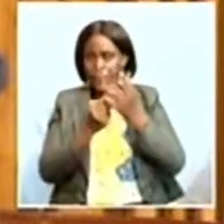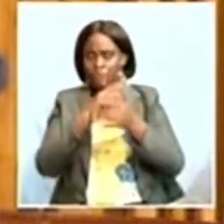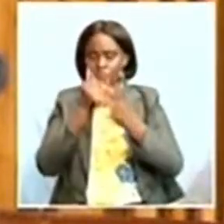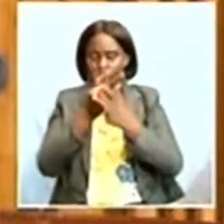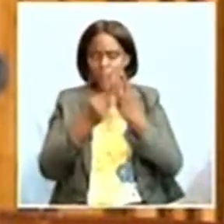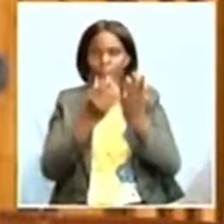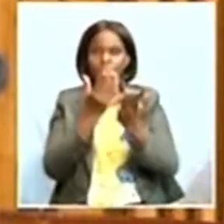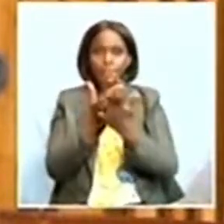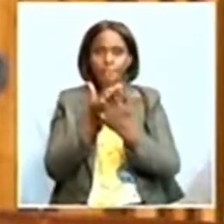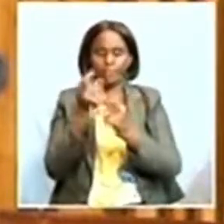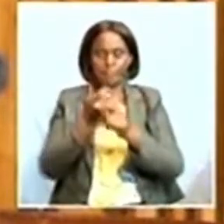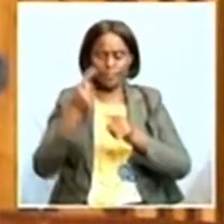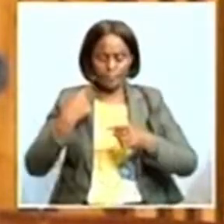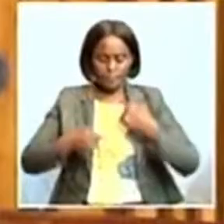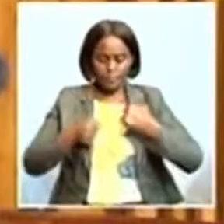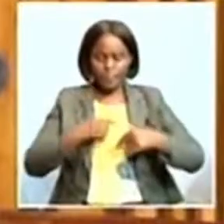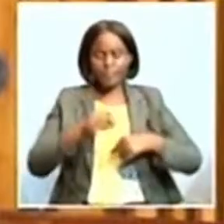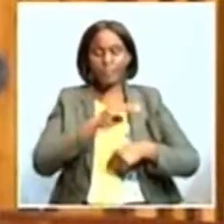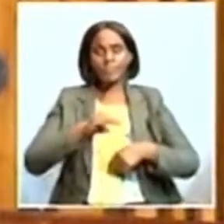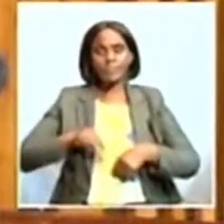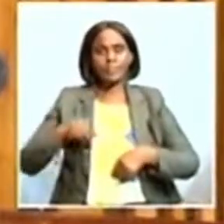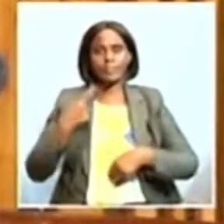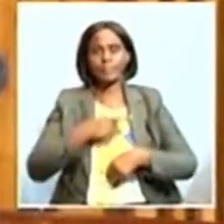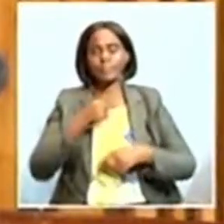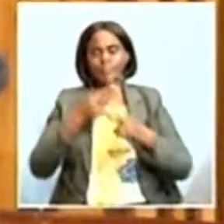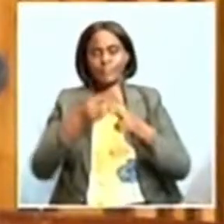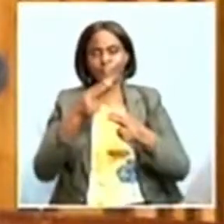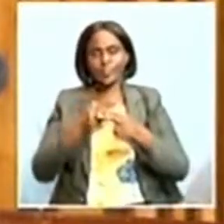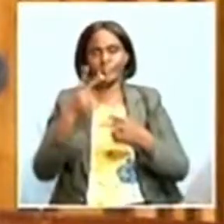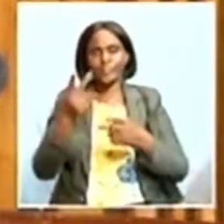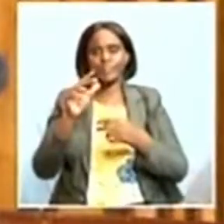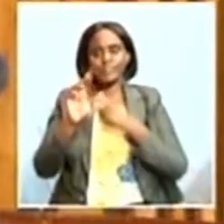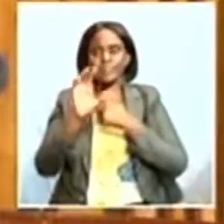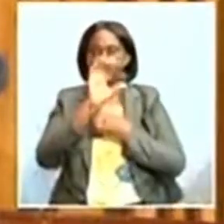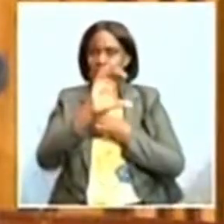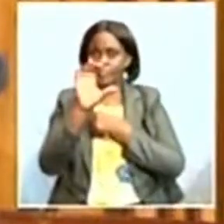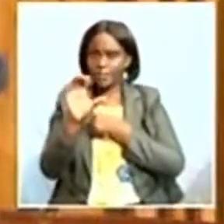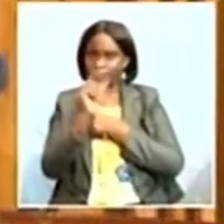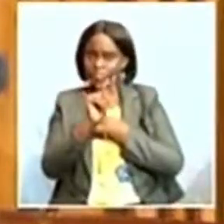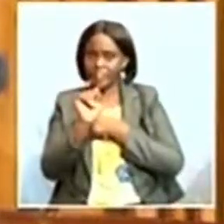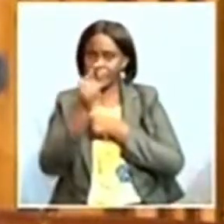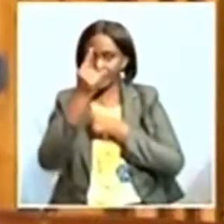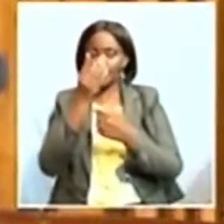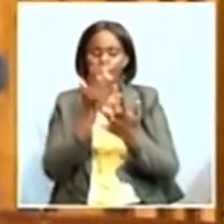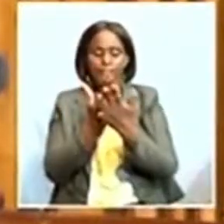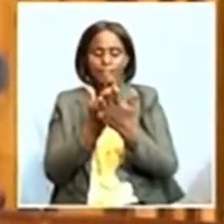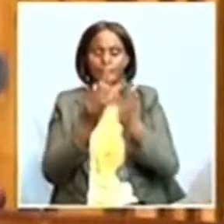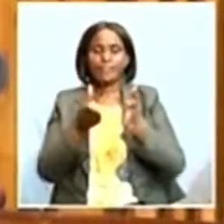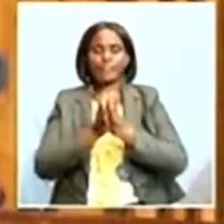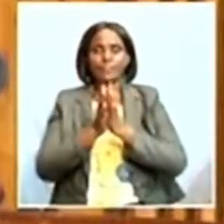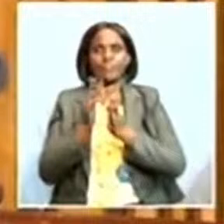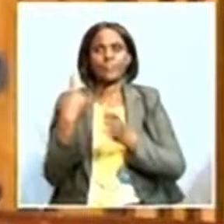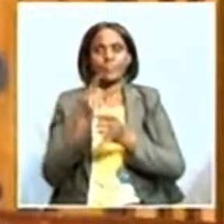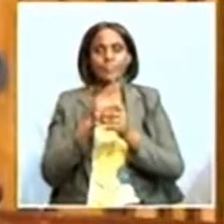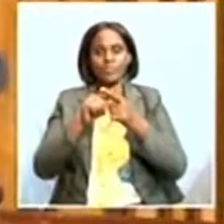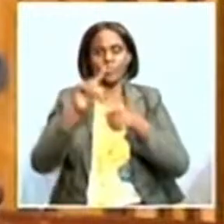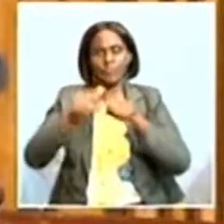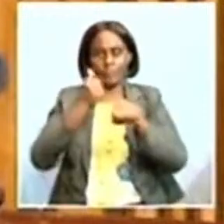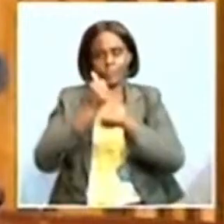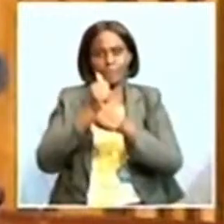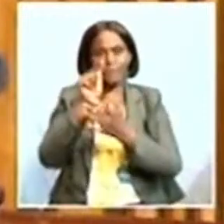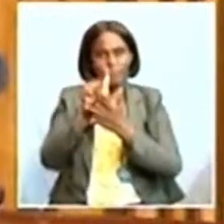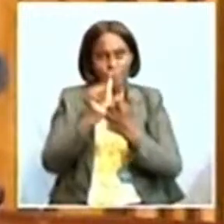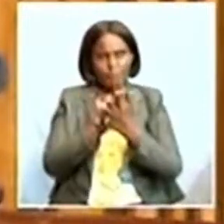by Kamfinsa Member of Parliament, Mr. Christopher Kangombe. So the first one was a motion to urge the House to establish